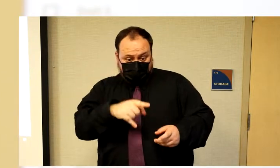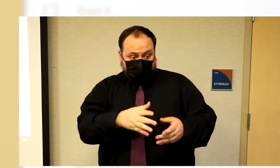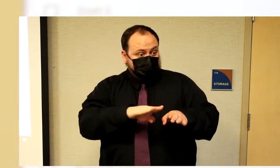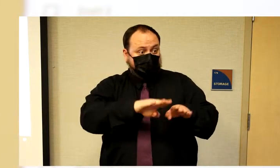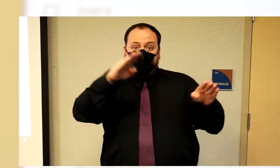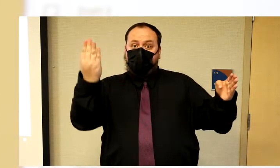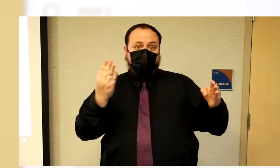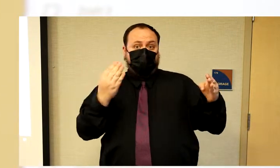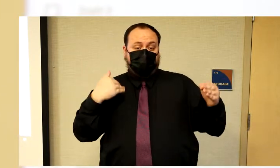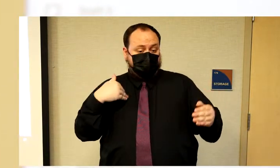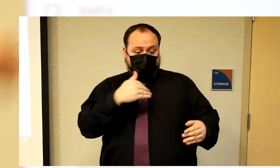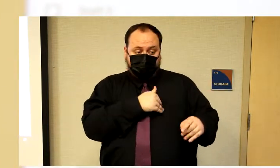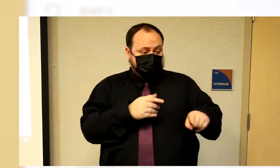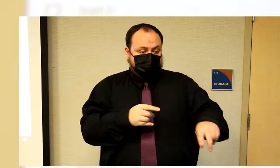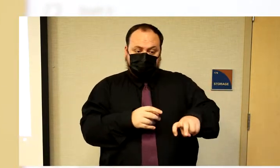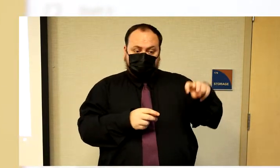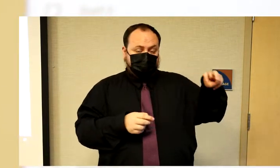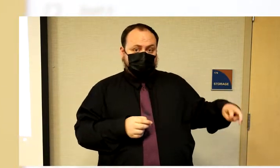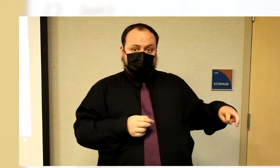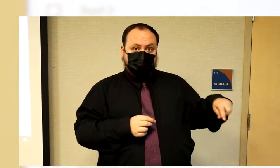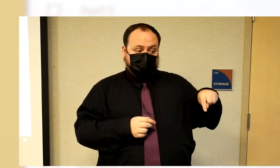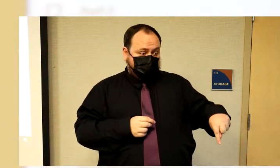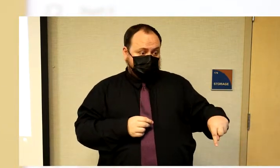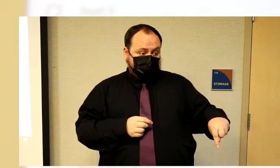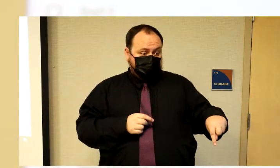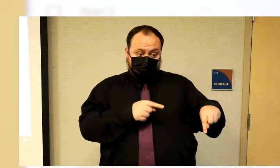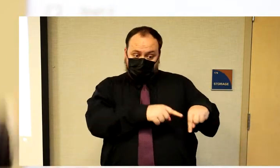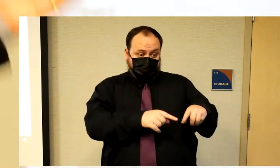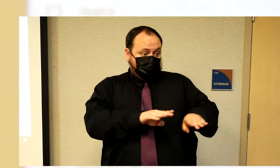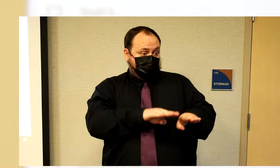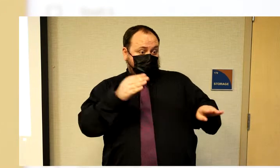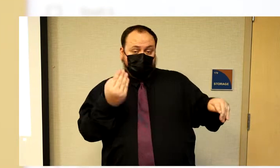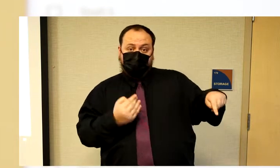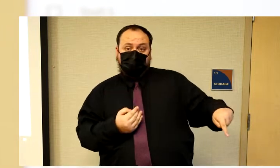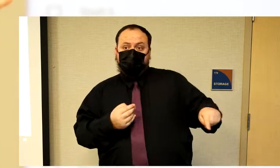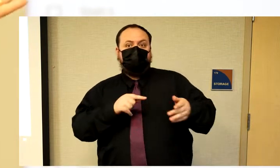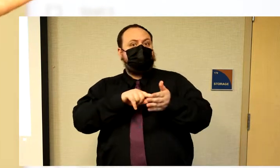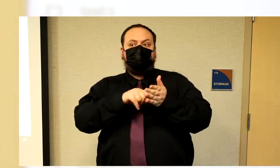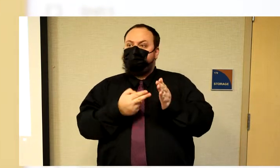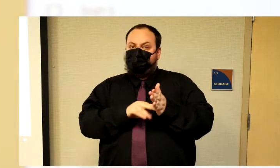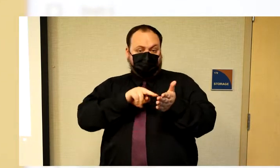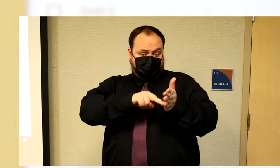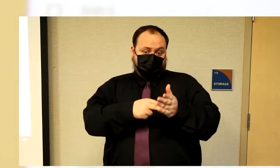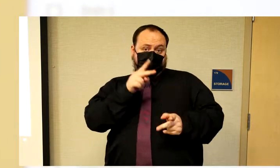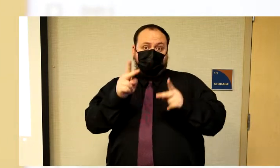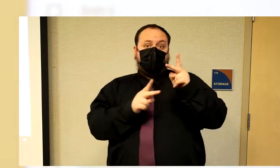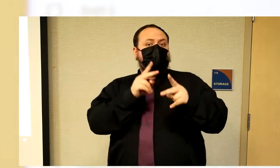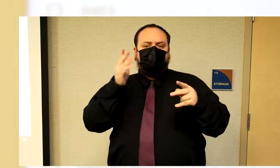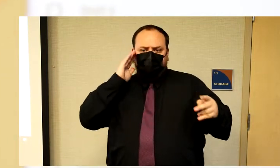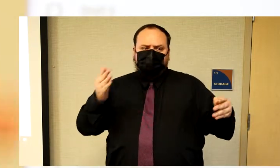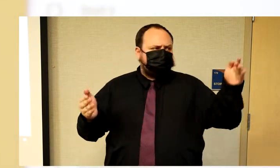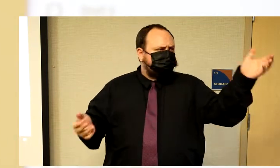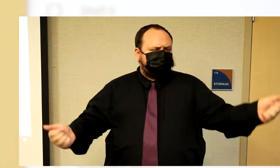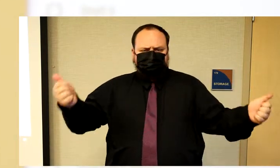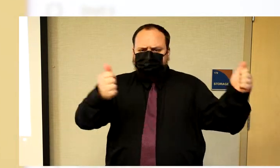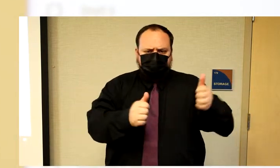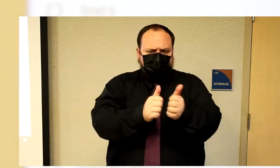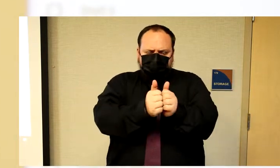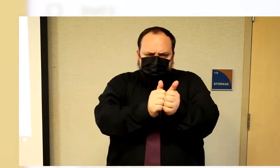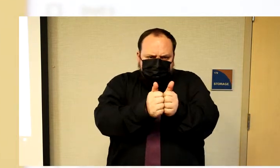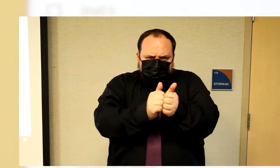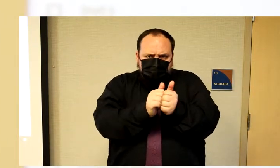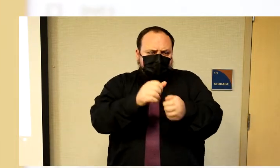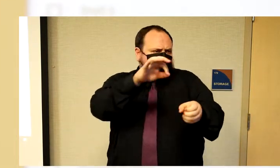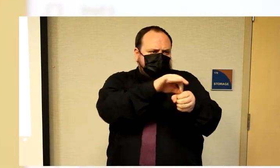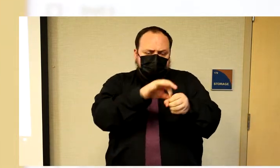for example, just because it's up here, the yellow seat happens to be the open one, then people run and file for run in the yellow seat, and they run, and